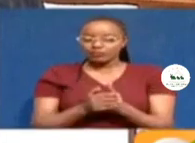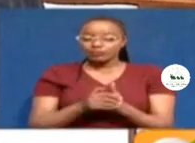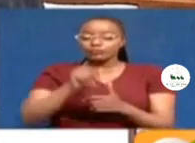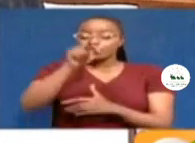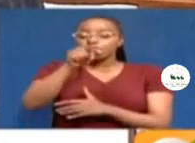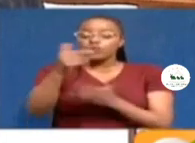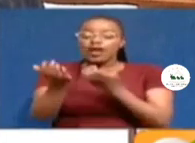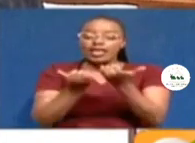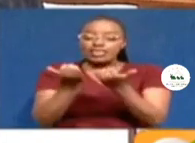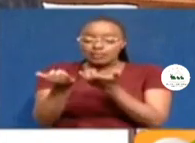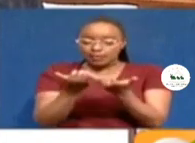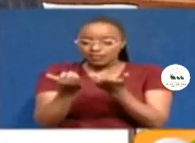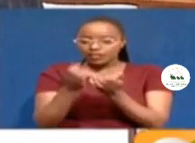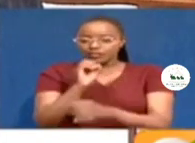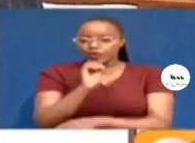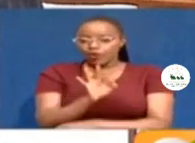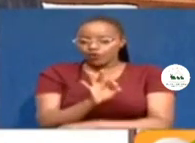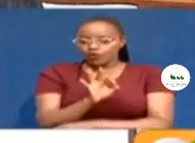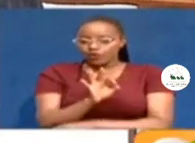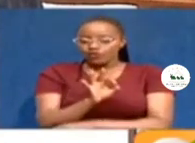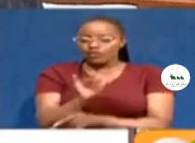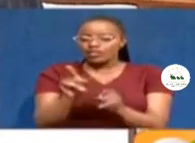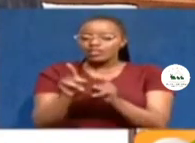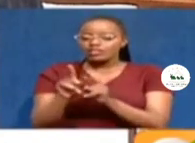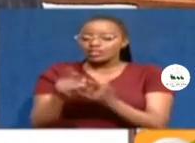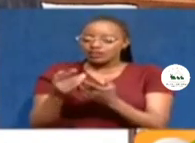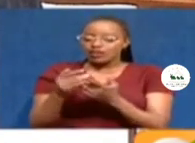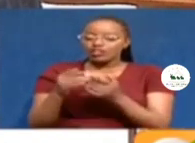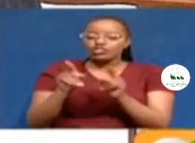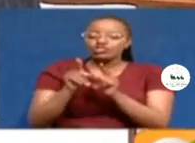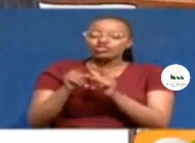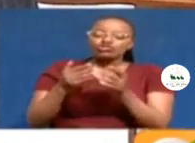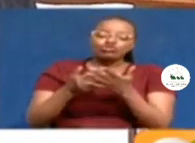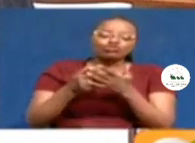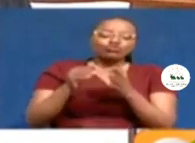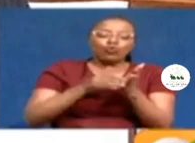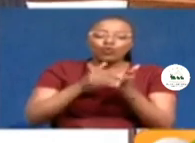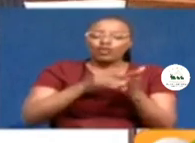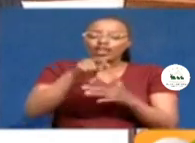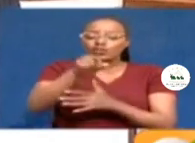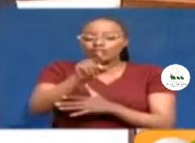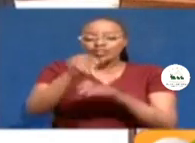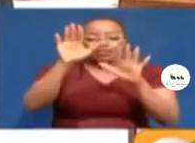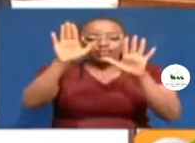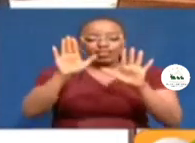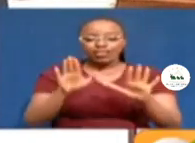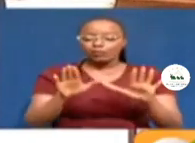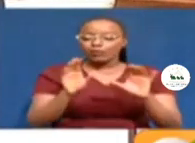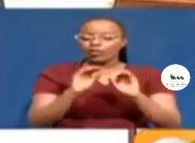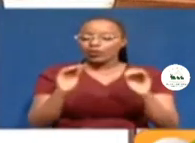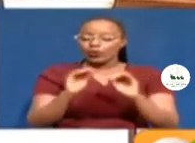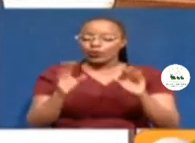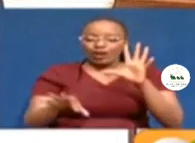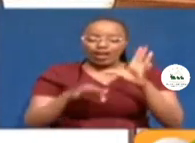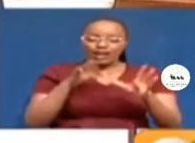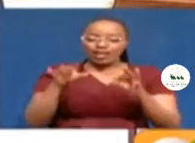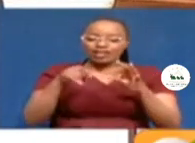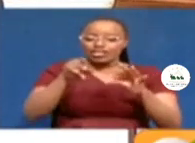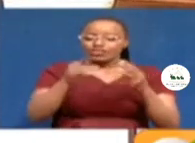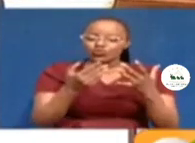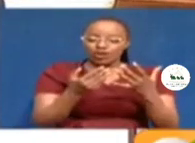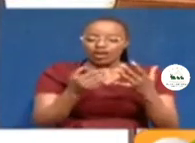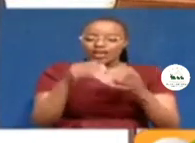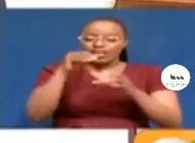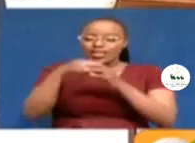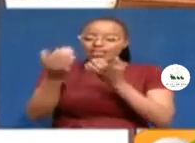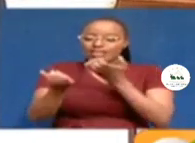in the business of paralyzing yourself through unnecessary analysis. You are in the